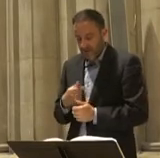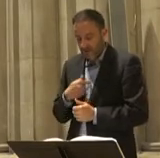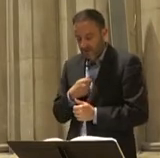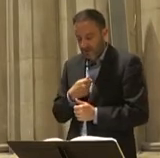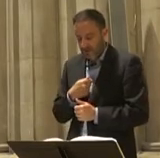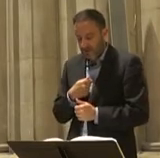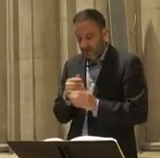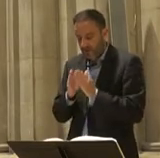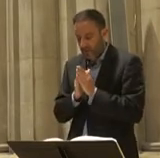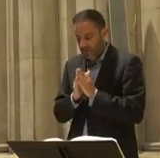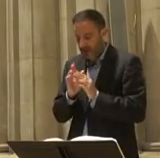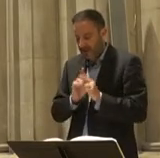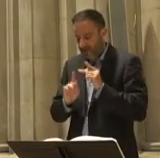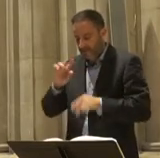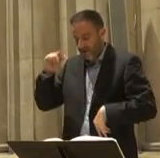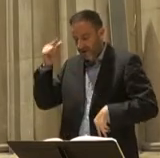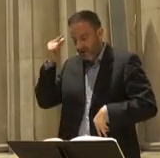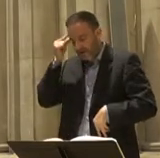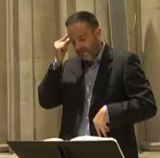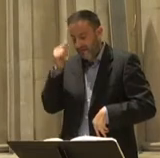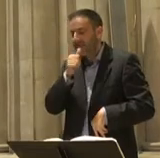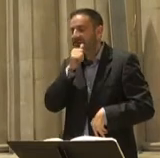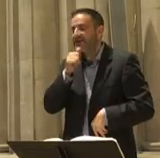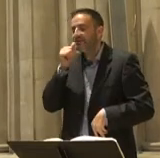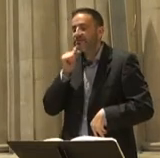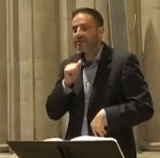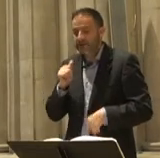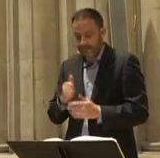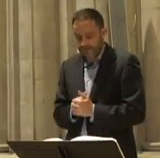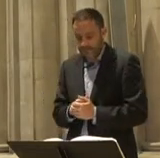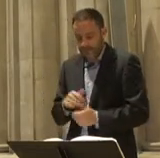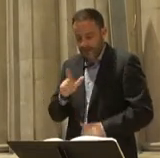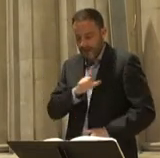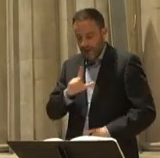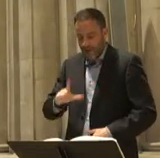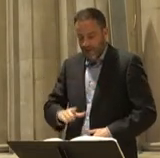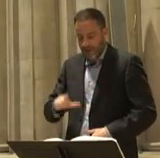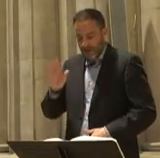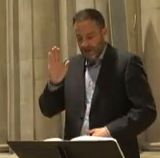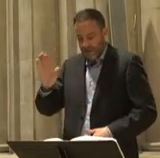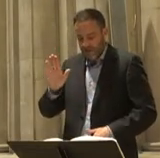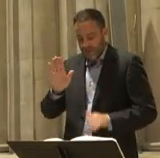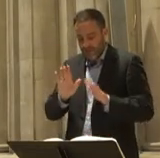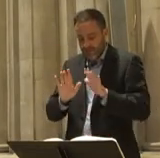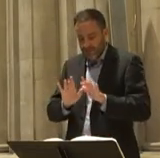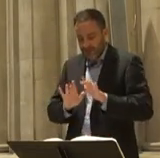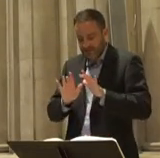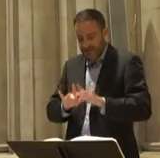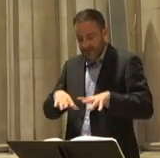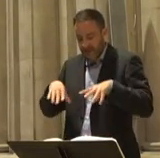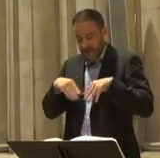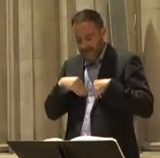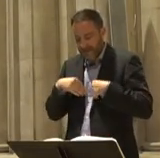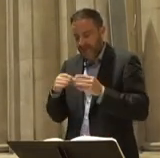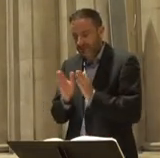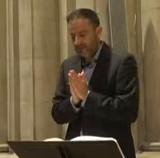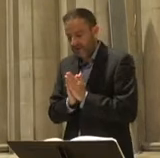we hold before you the people and government of Arizona. Lord, in your mercy,